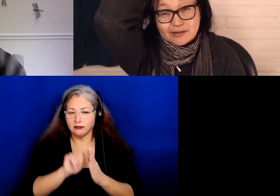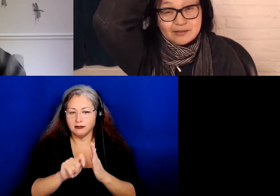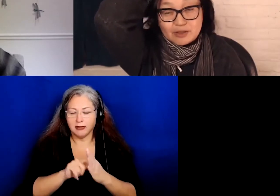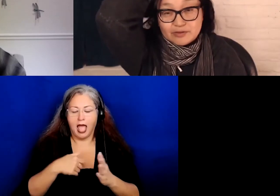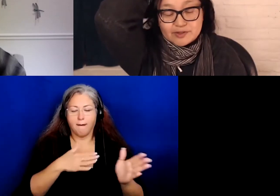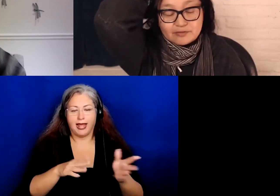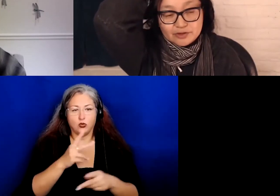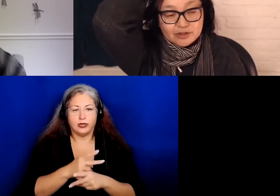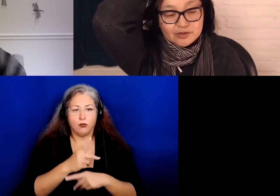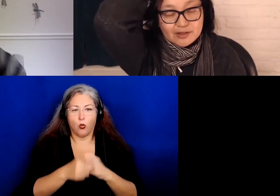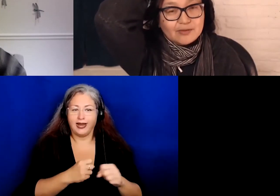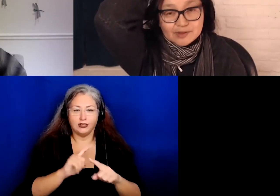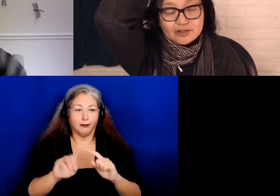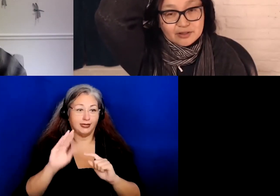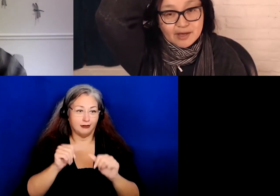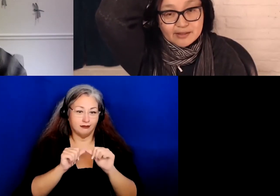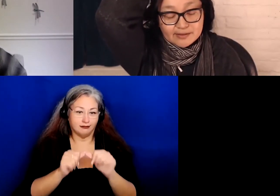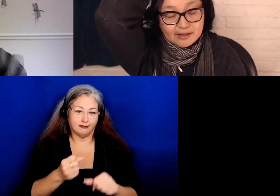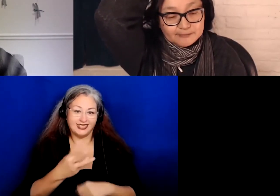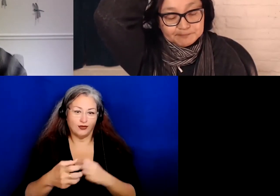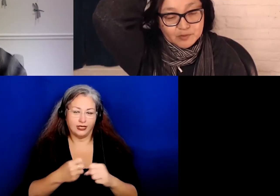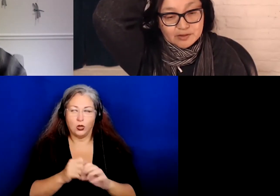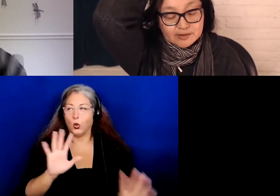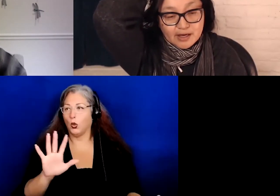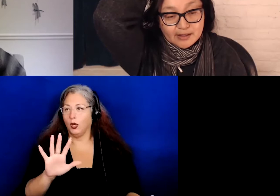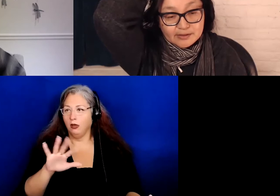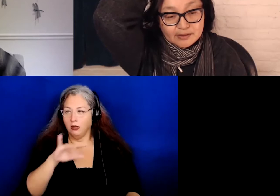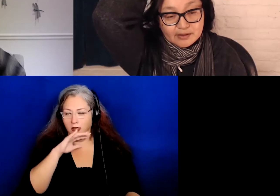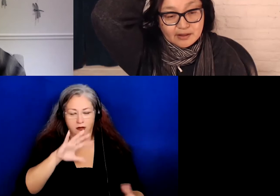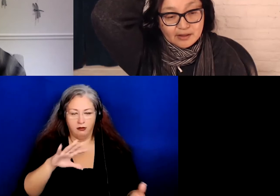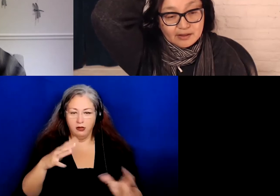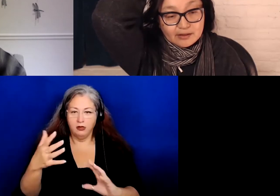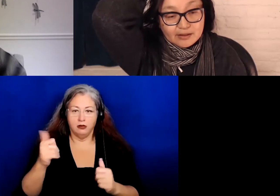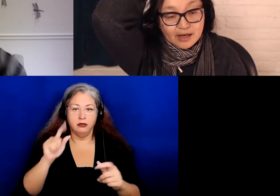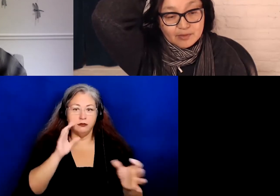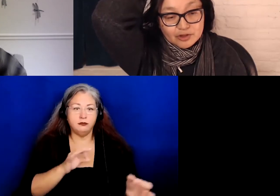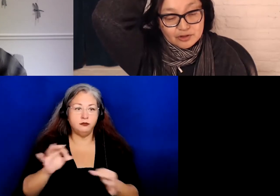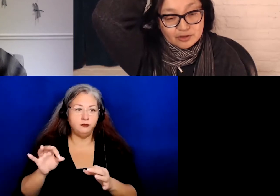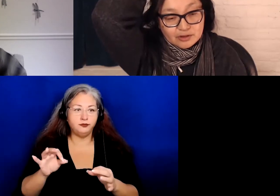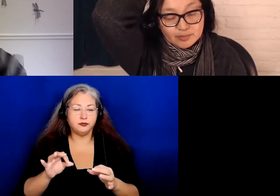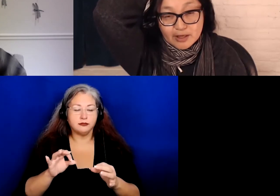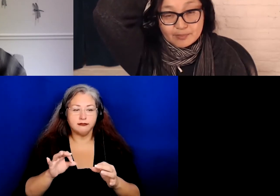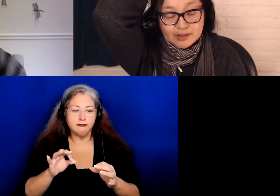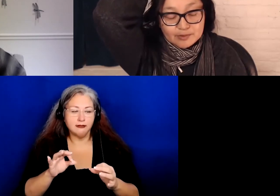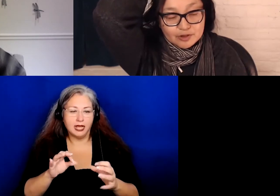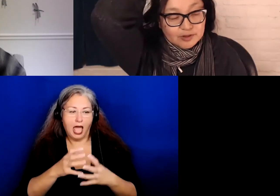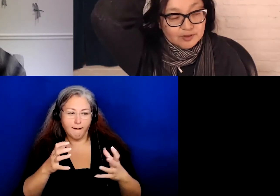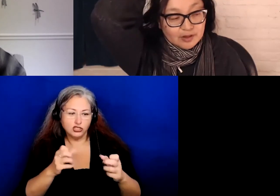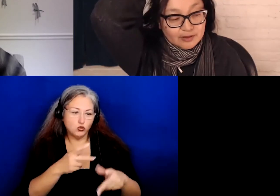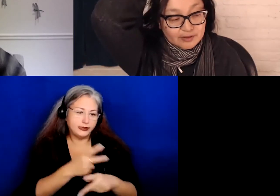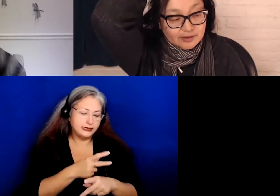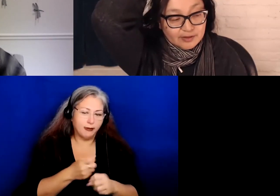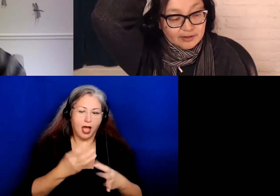year that ended up going for several years, and that was actually a mess, to decide how much could be kept, how much